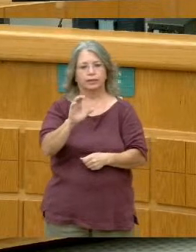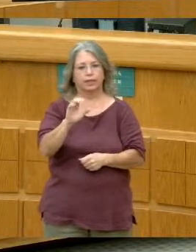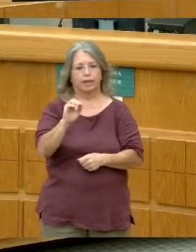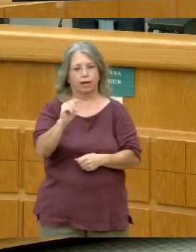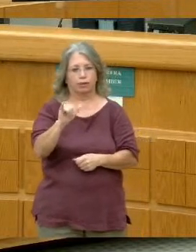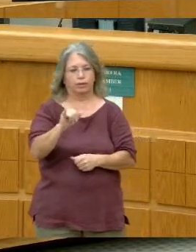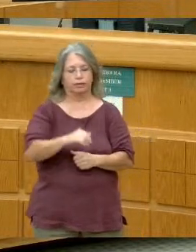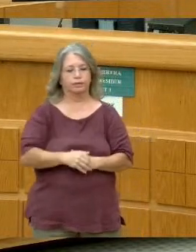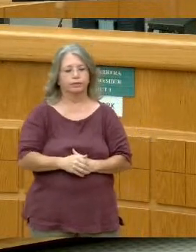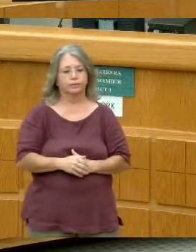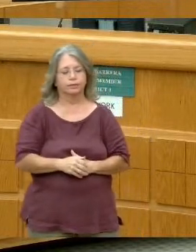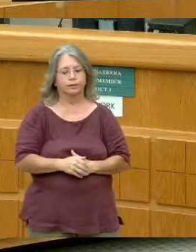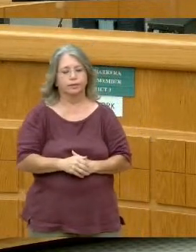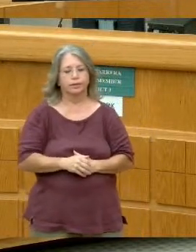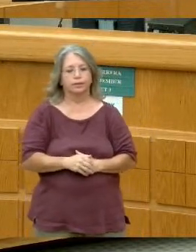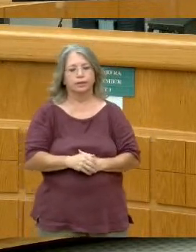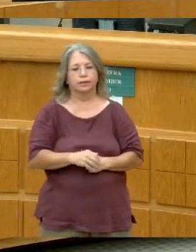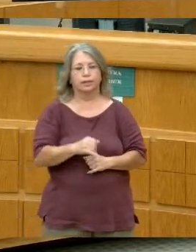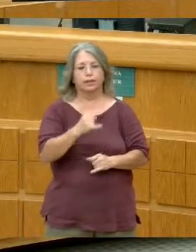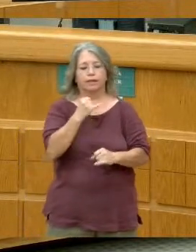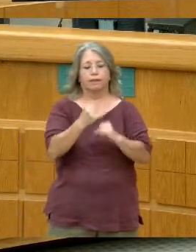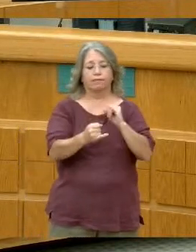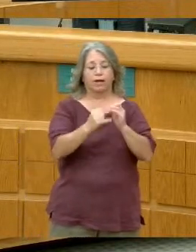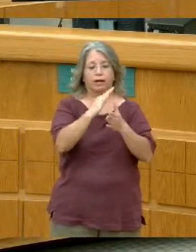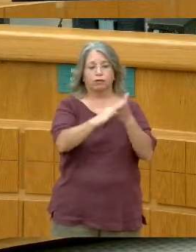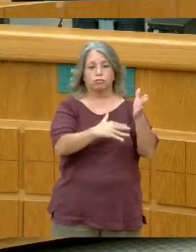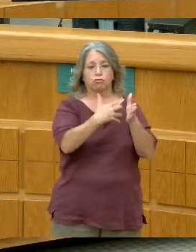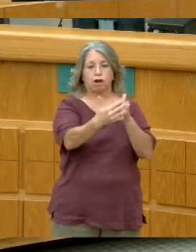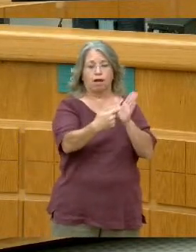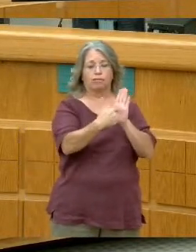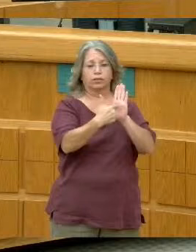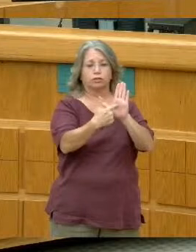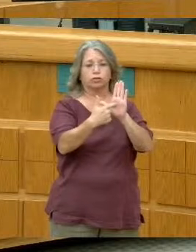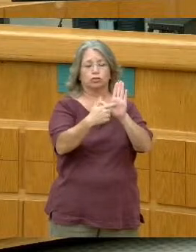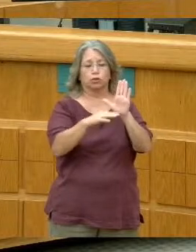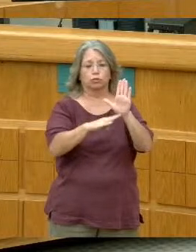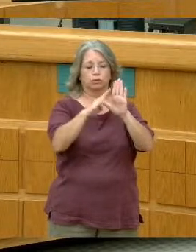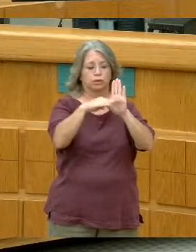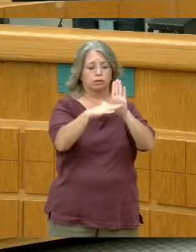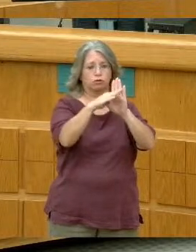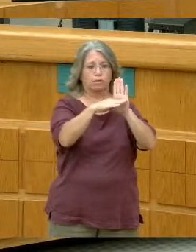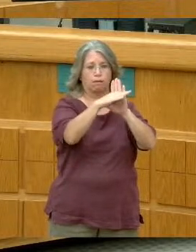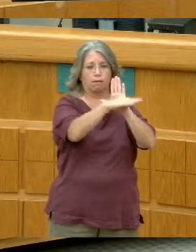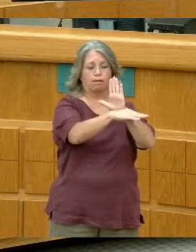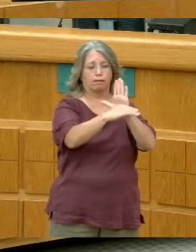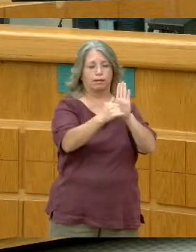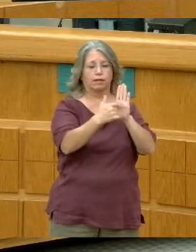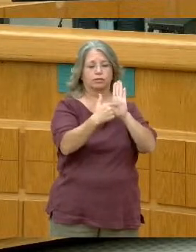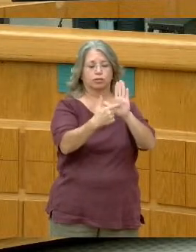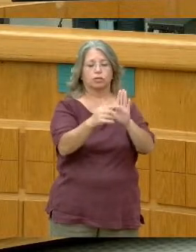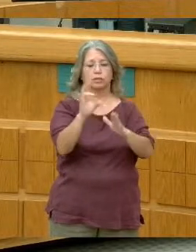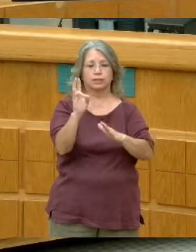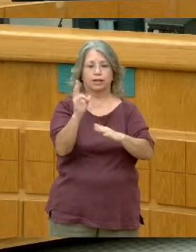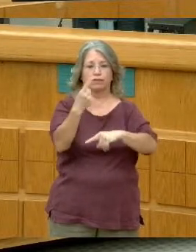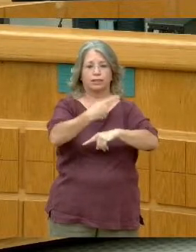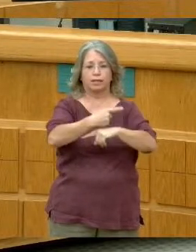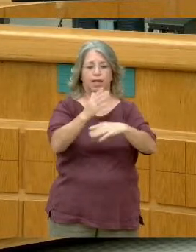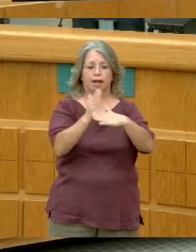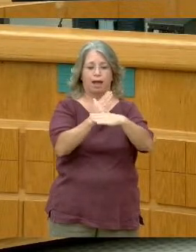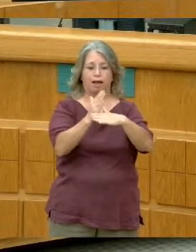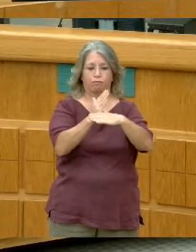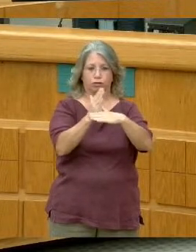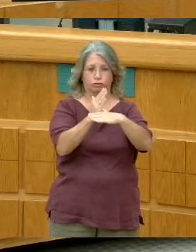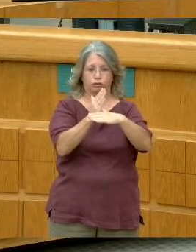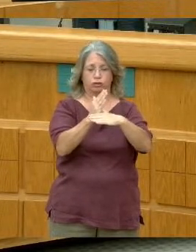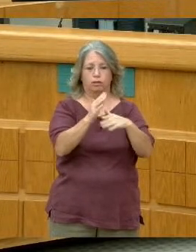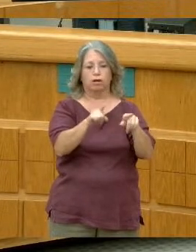Okay, and then our final graph shows us a trend line. It shows us it shows us two things: a 7-day average trend line but also shows